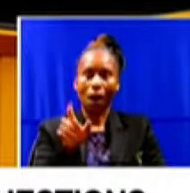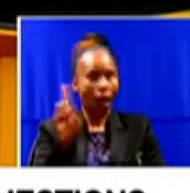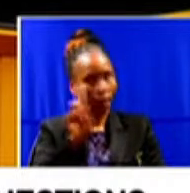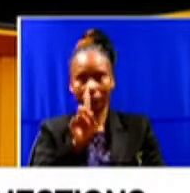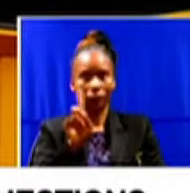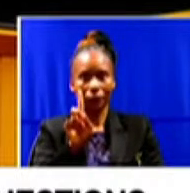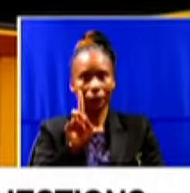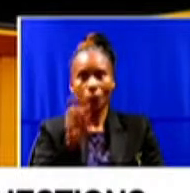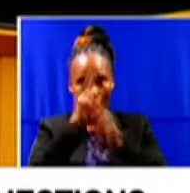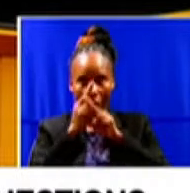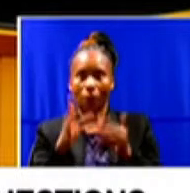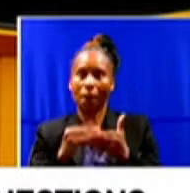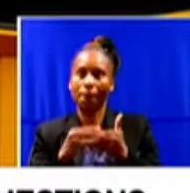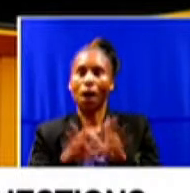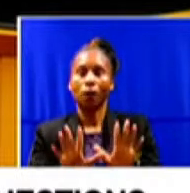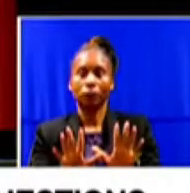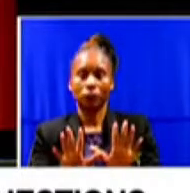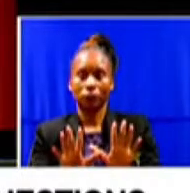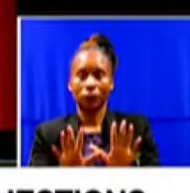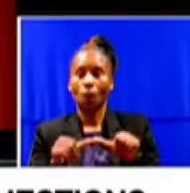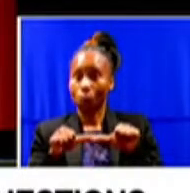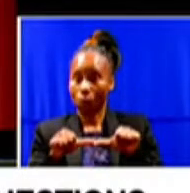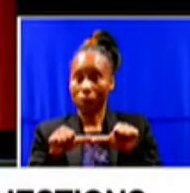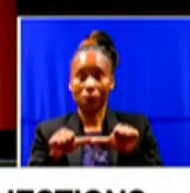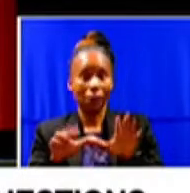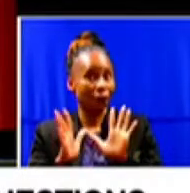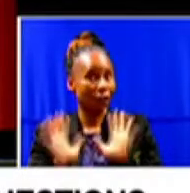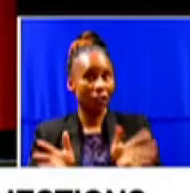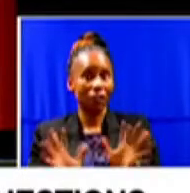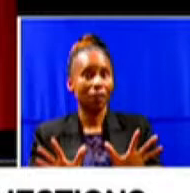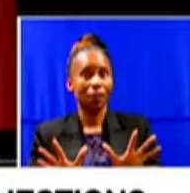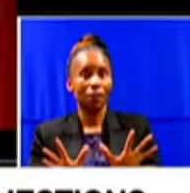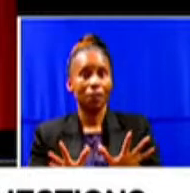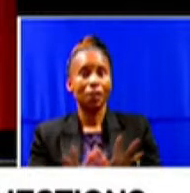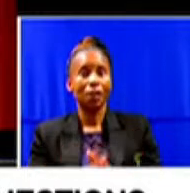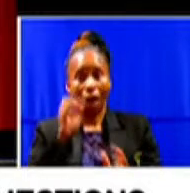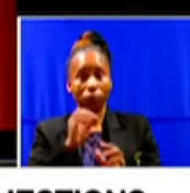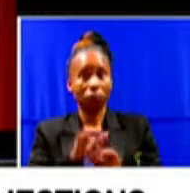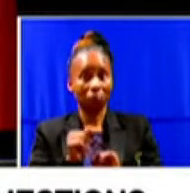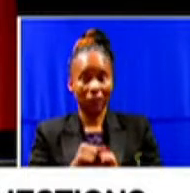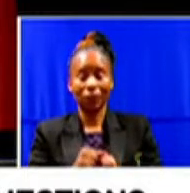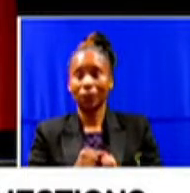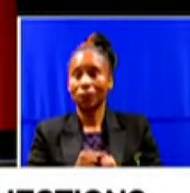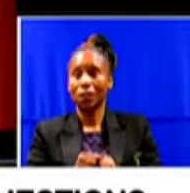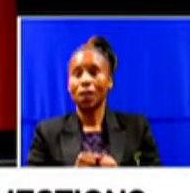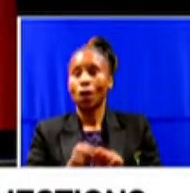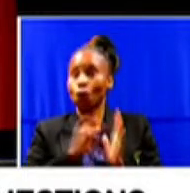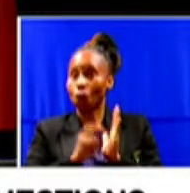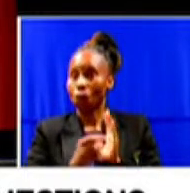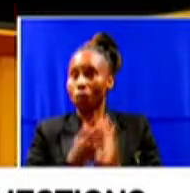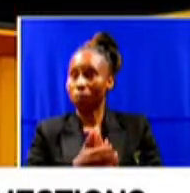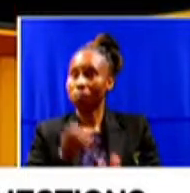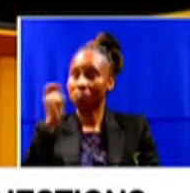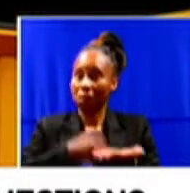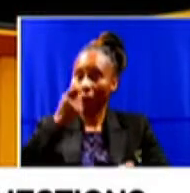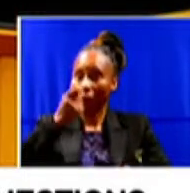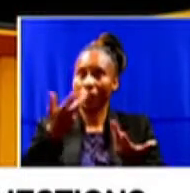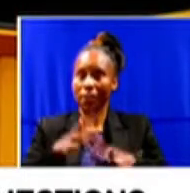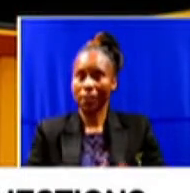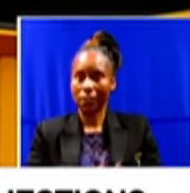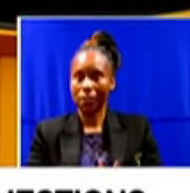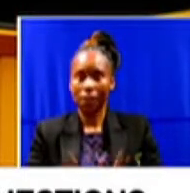if you are proceeding on this thing, I have ruled on this matter and I have communicated But to you. it's false to say that which